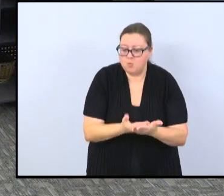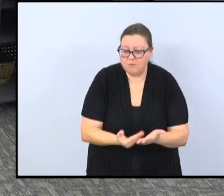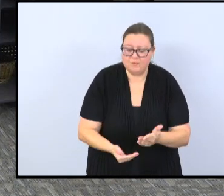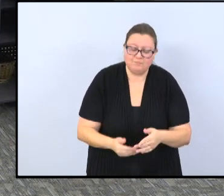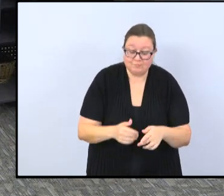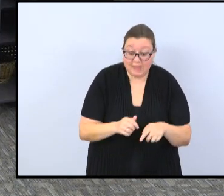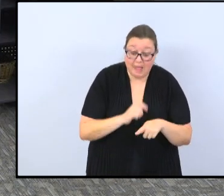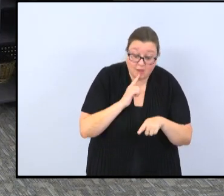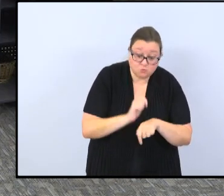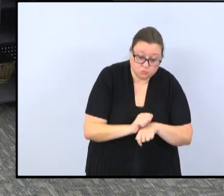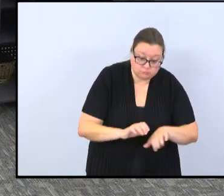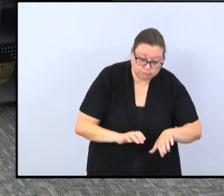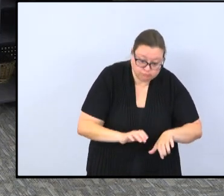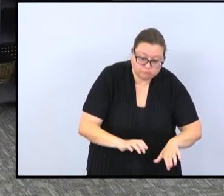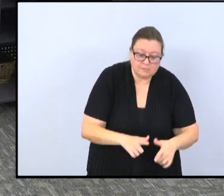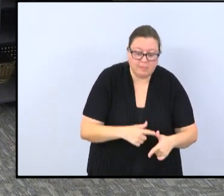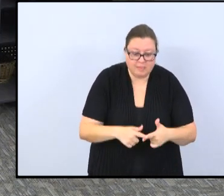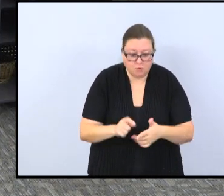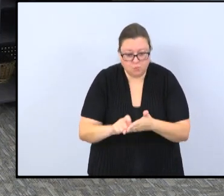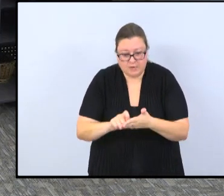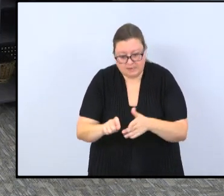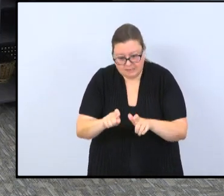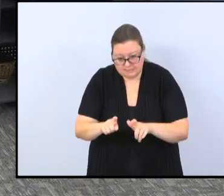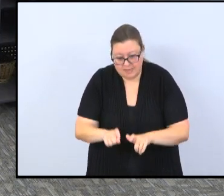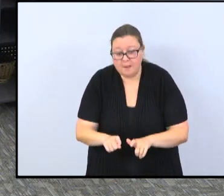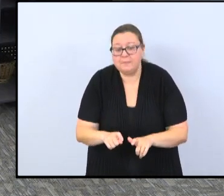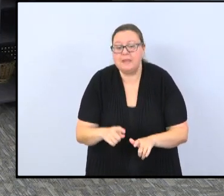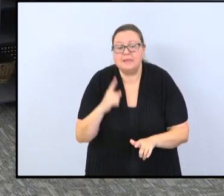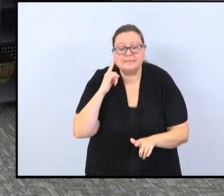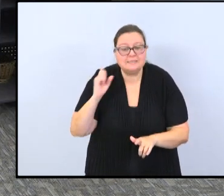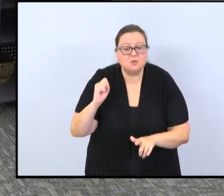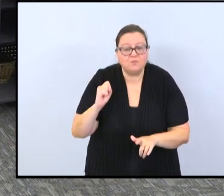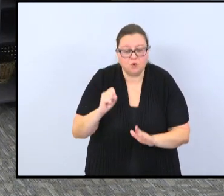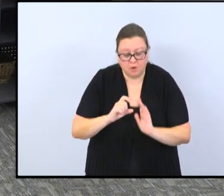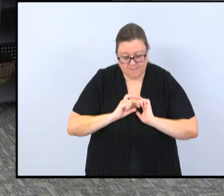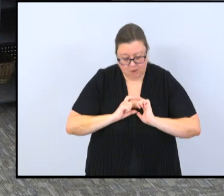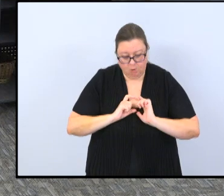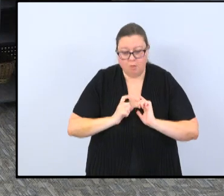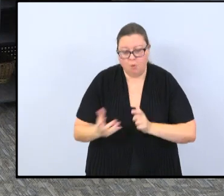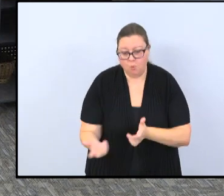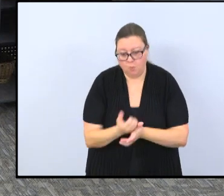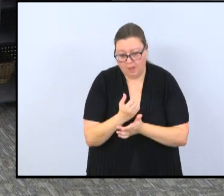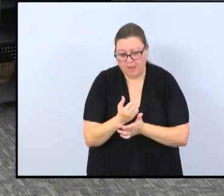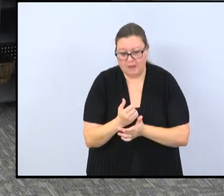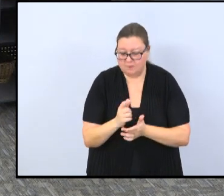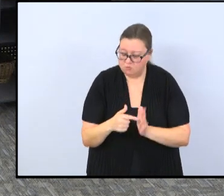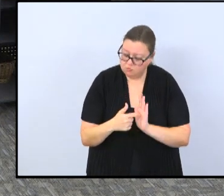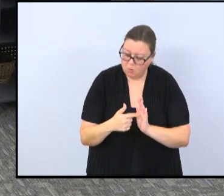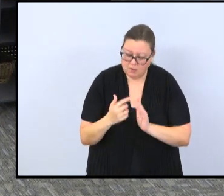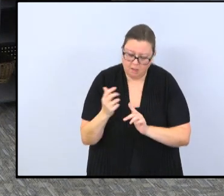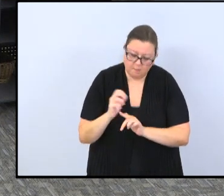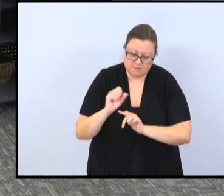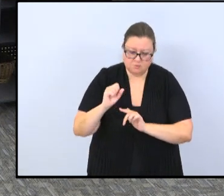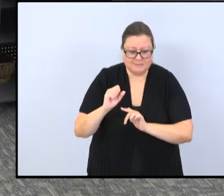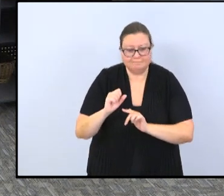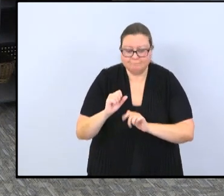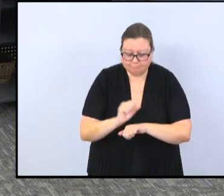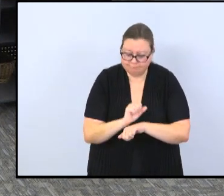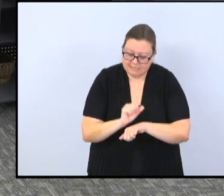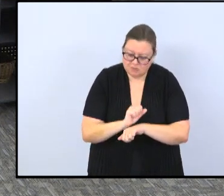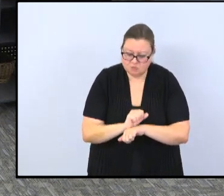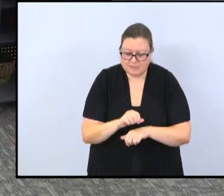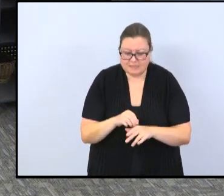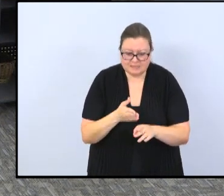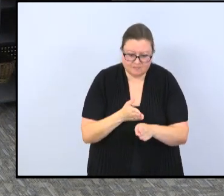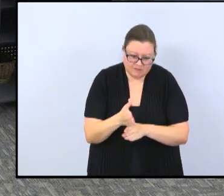exam. Anthony earned a silver medal, a tremendous accomplishment and a testament to his skills and dedication.